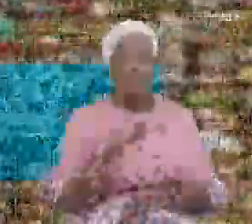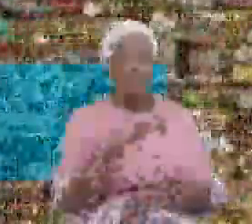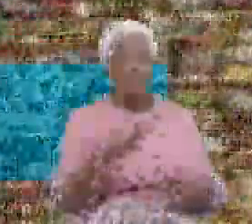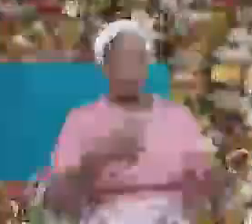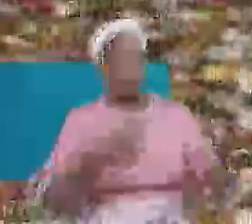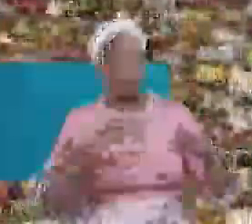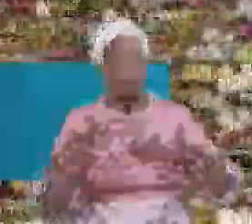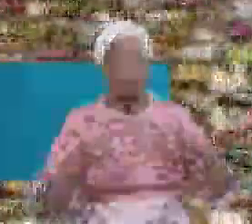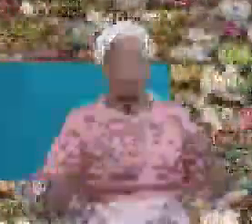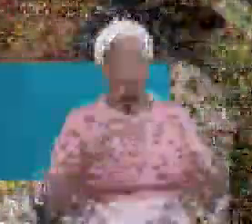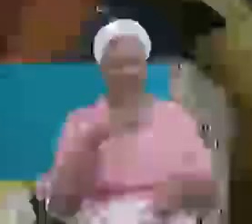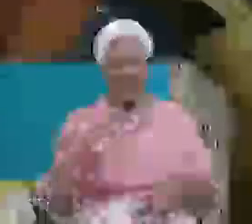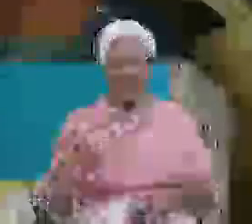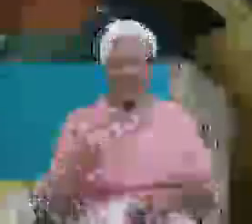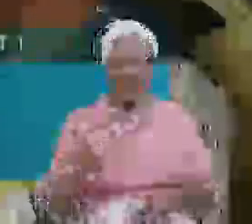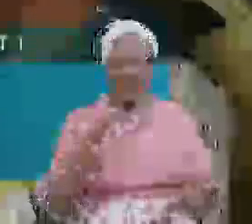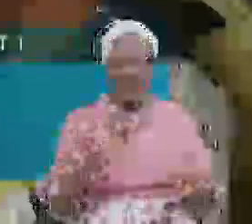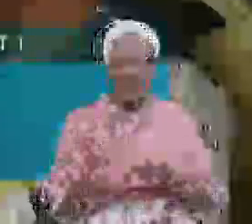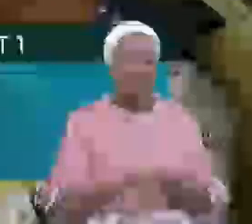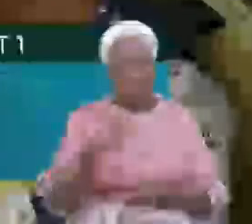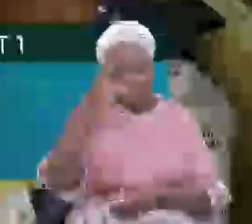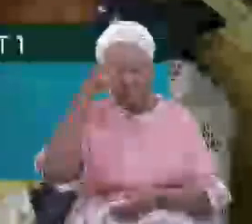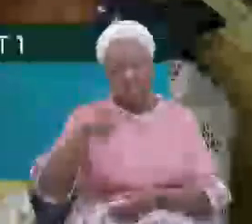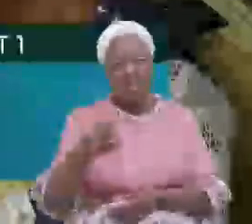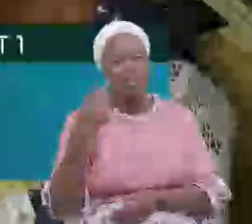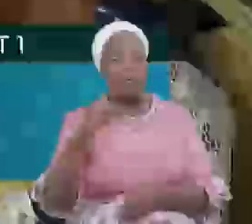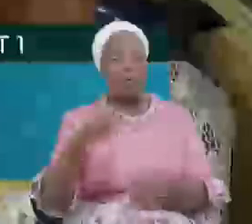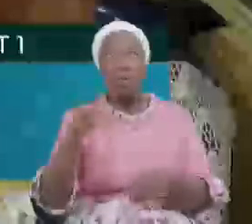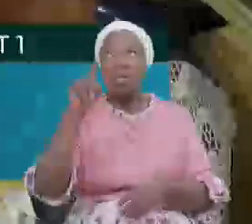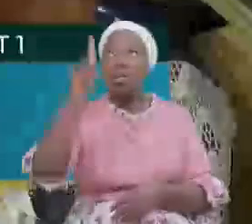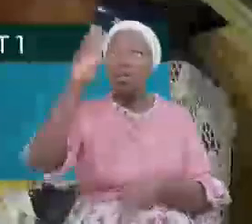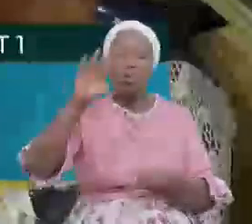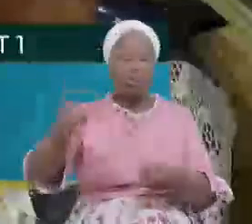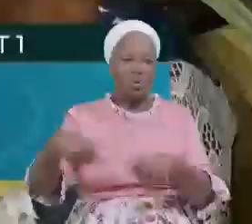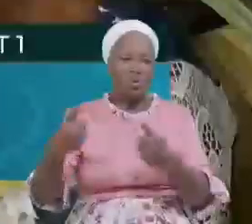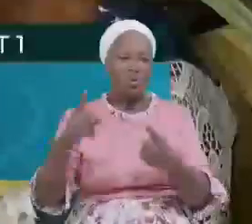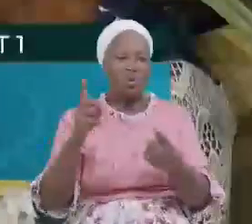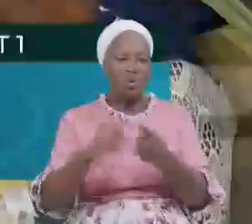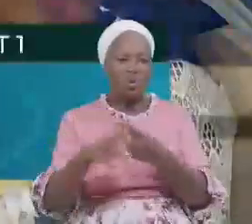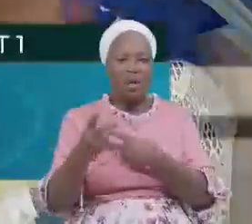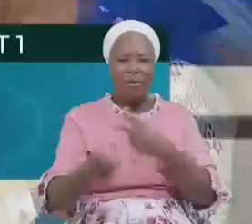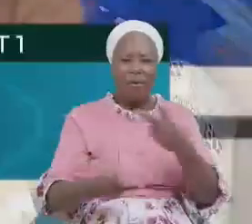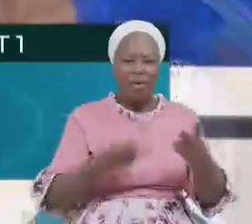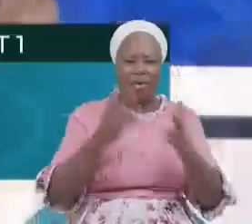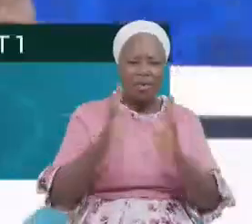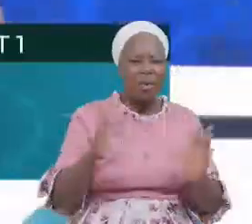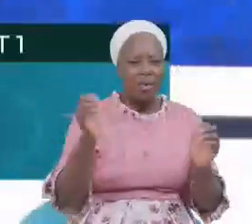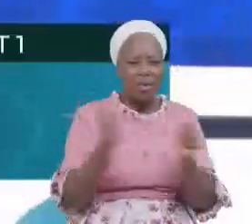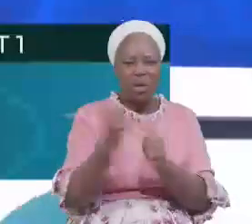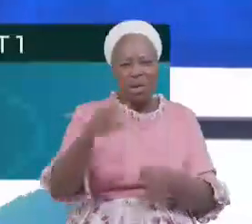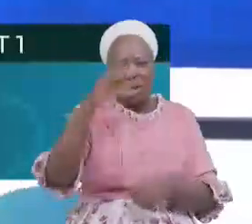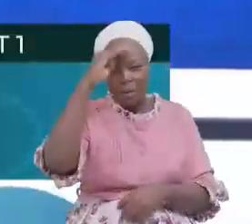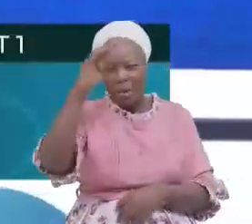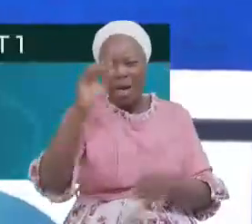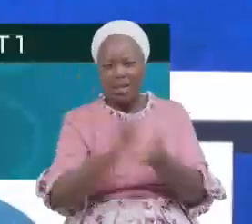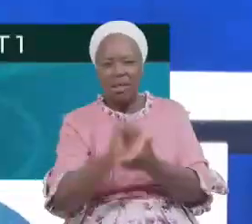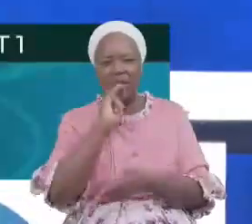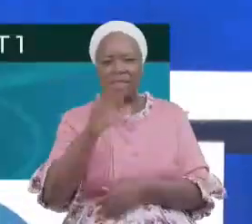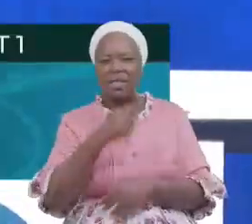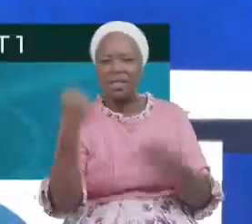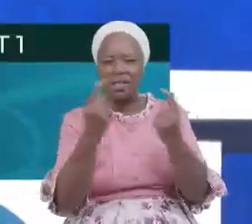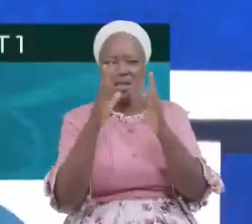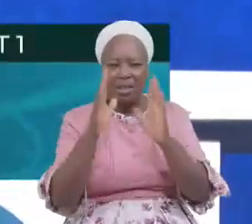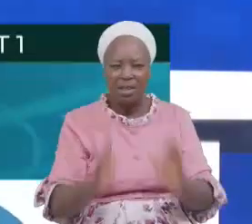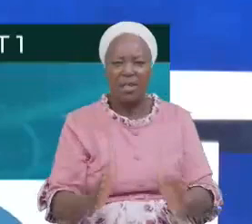saying that he was gone to be guest with a man that is a